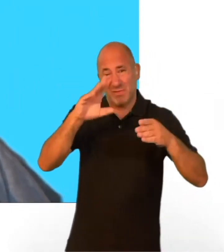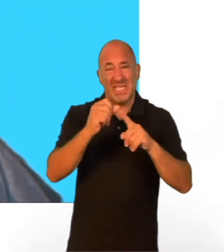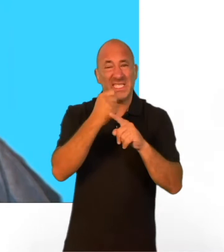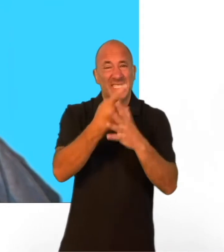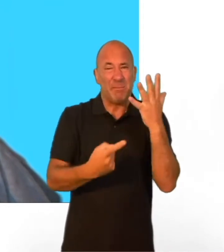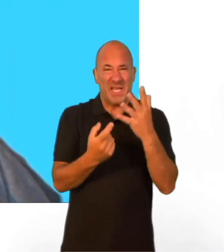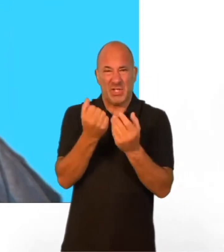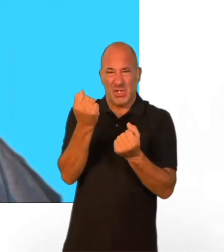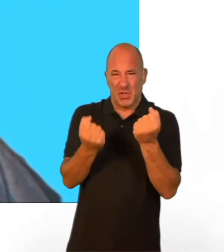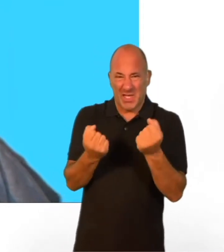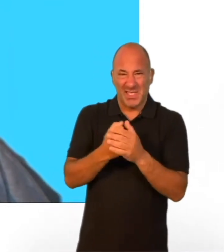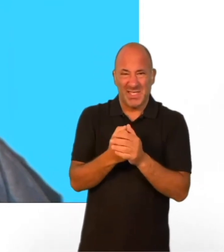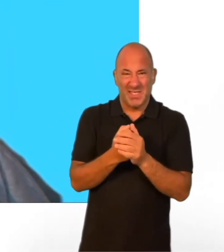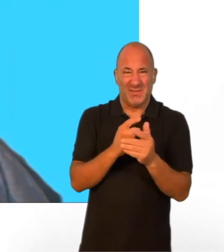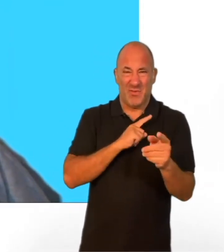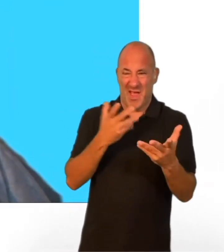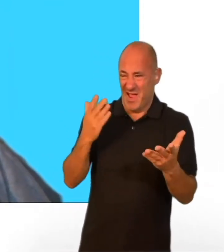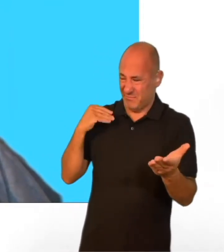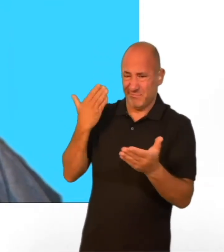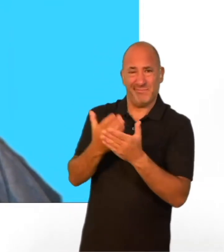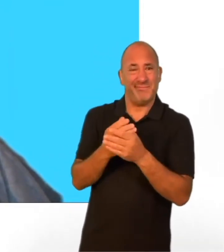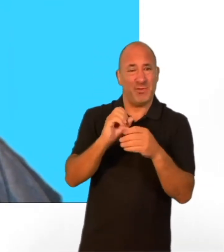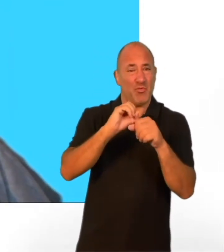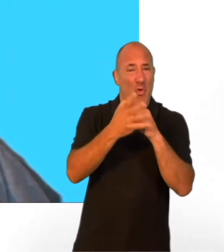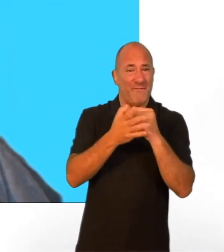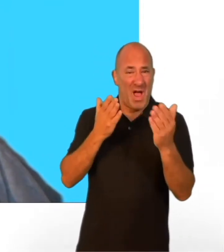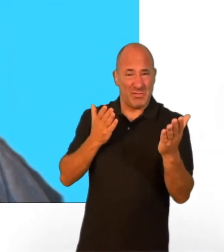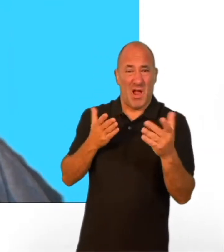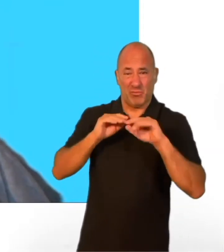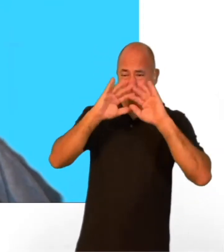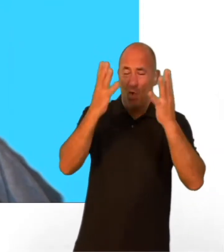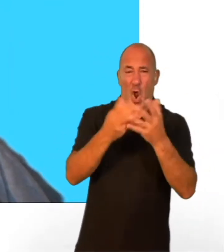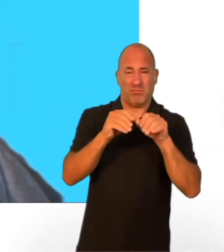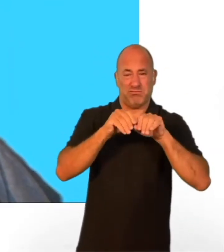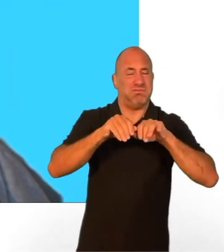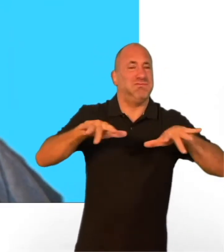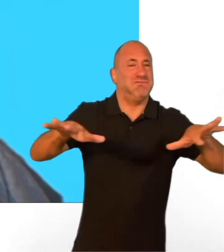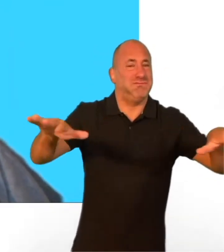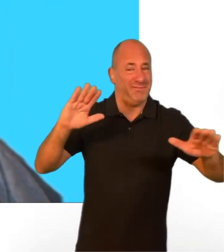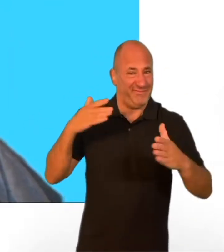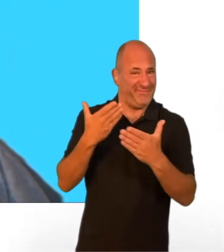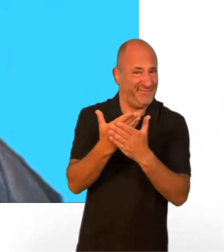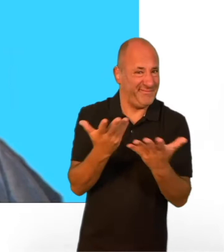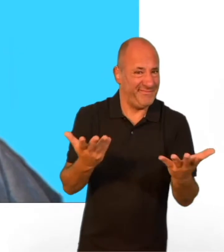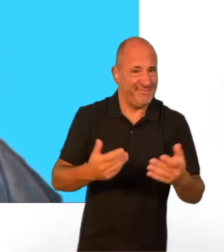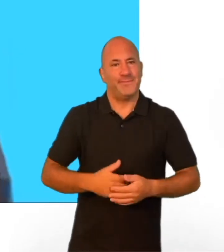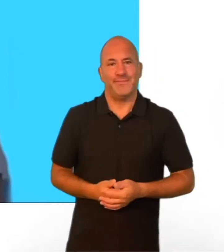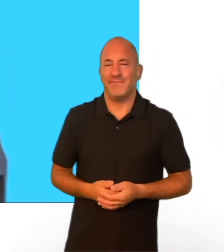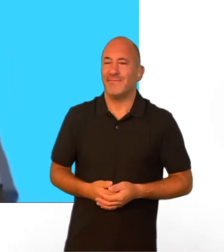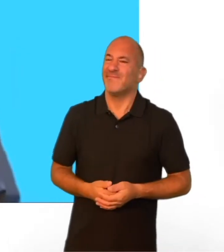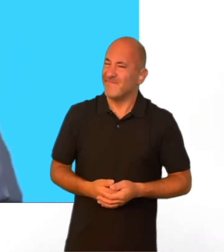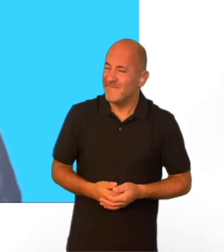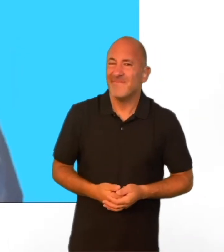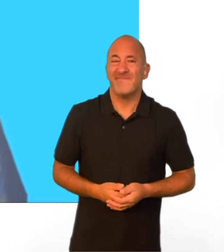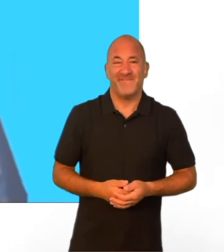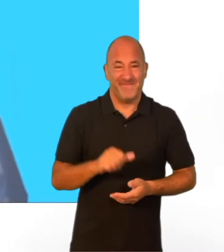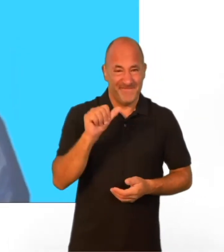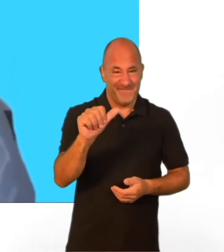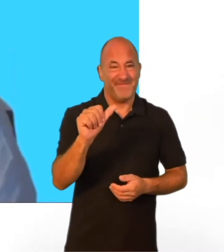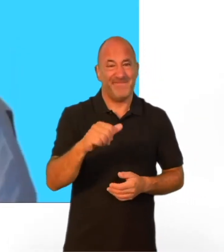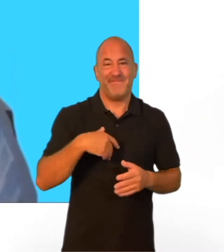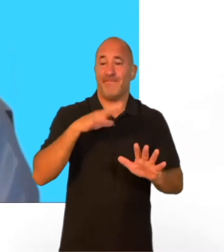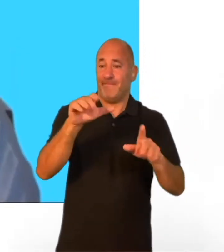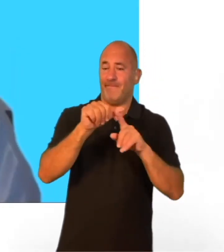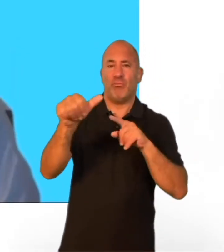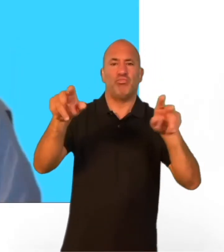talk about disability justice, you know, in this time of COVID-19 and the global pandemic. Our next topic